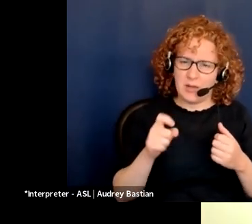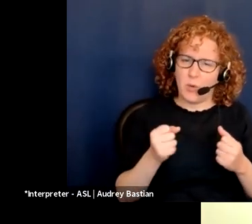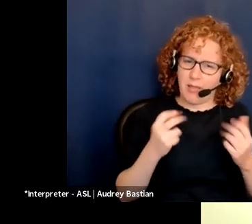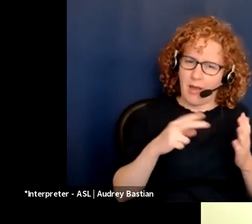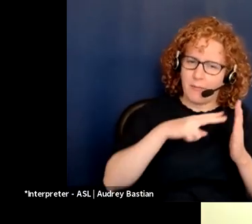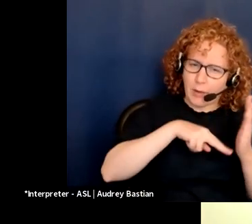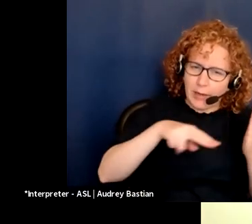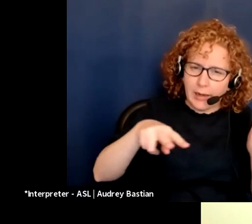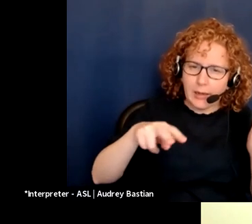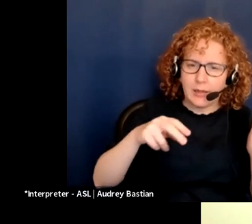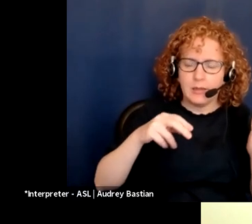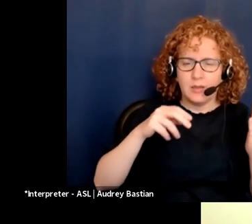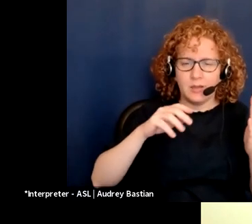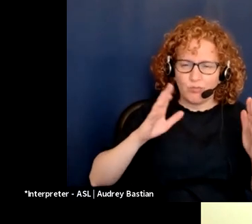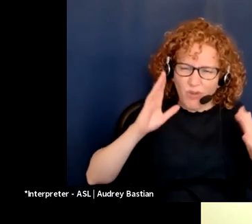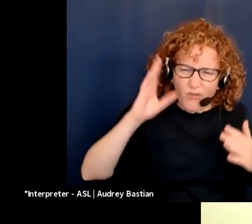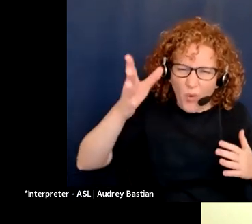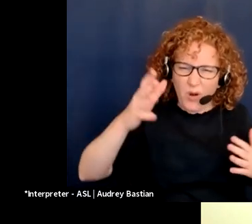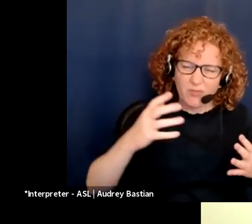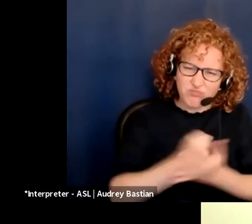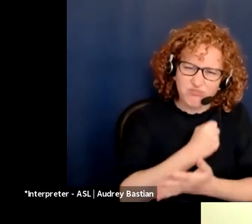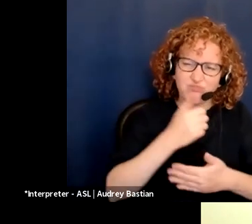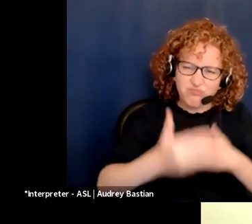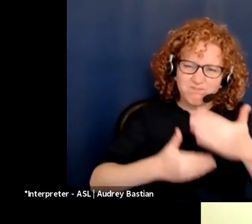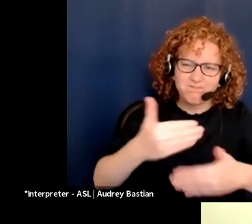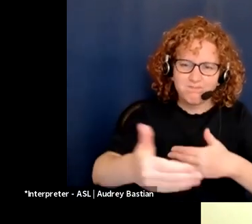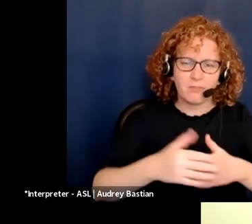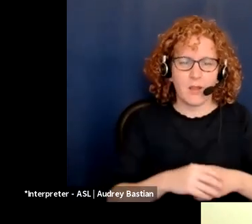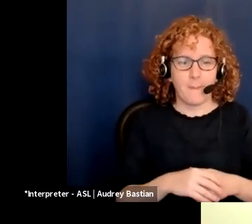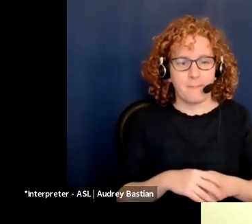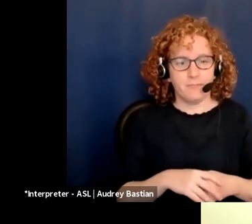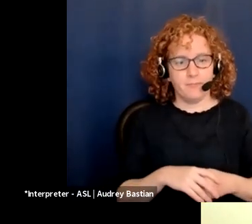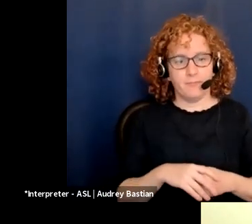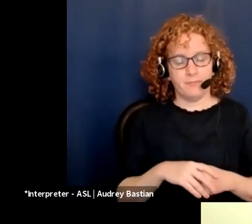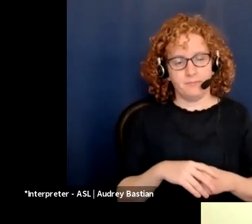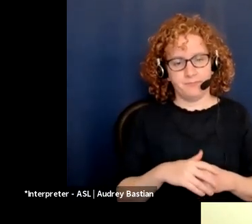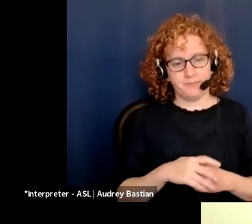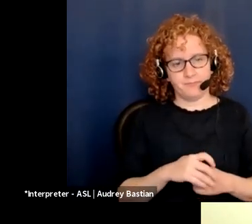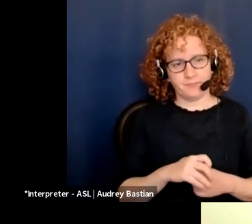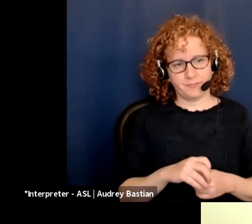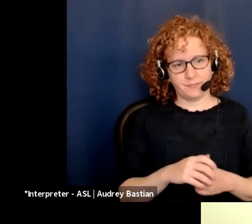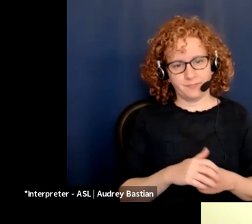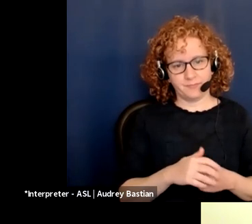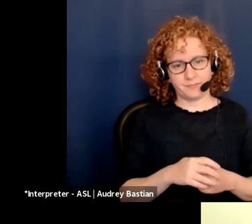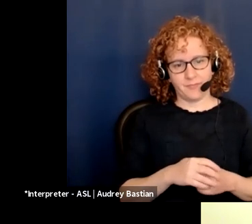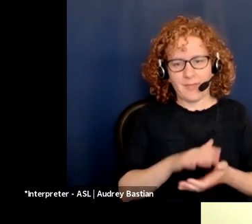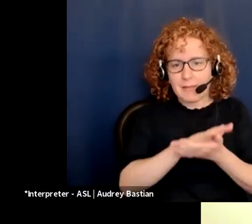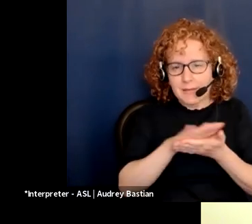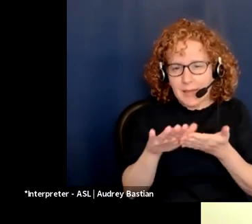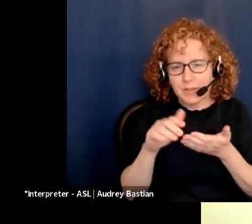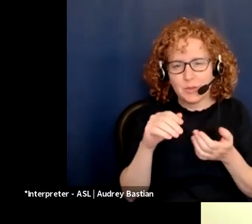to go forward and really incorporate in how I act. And it's super nice to get